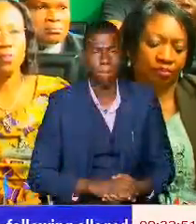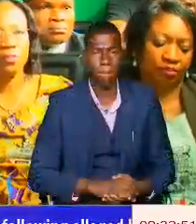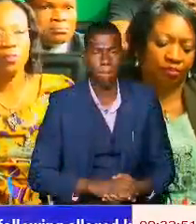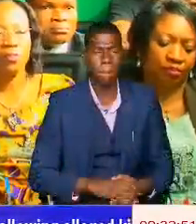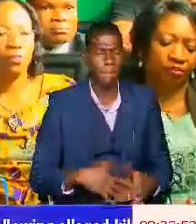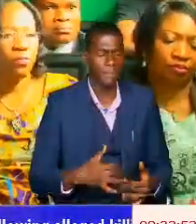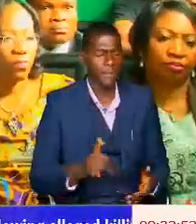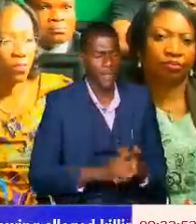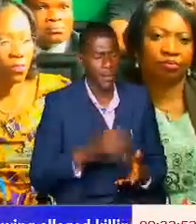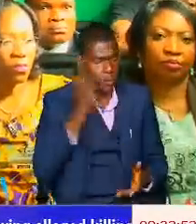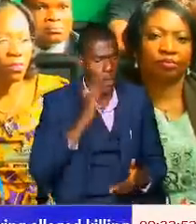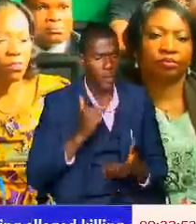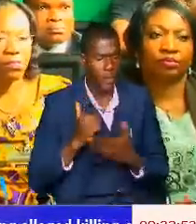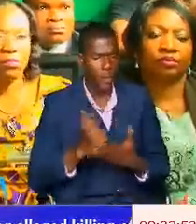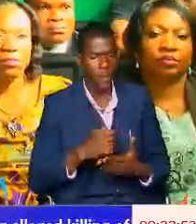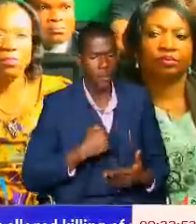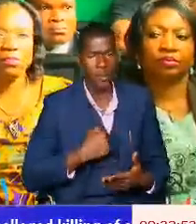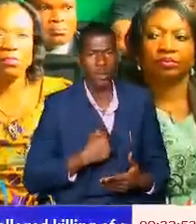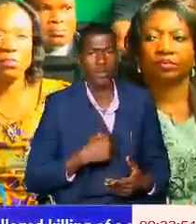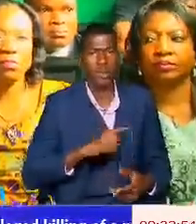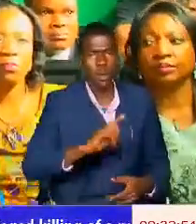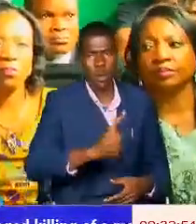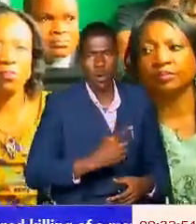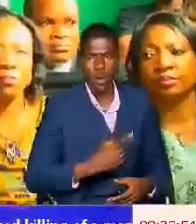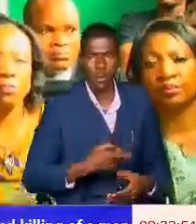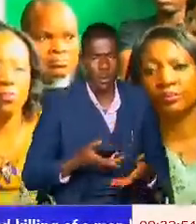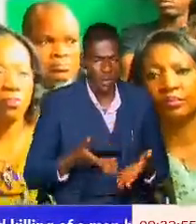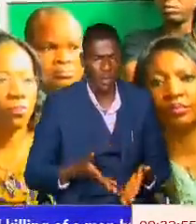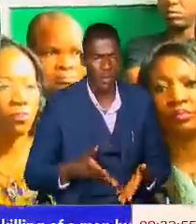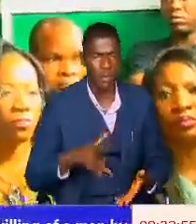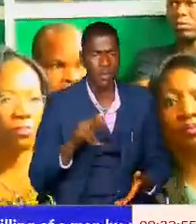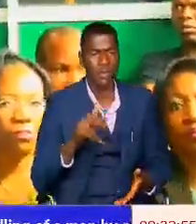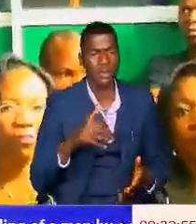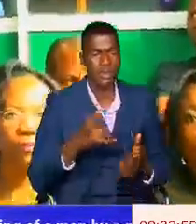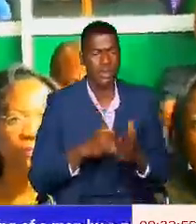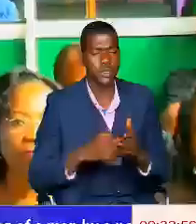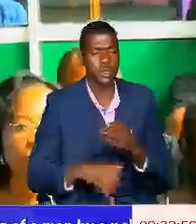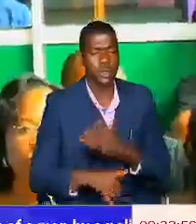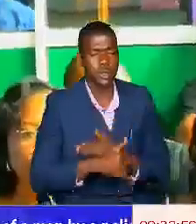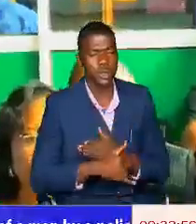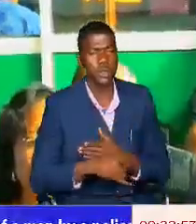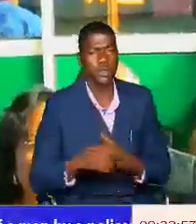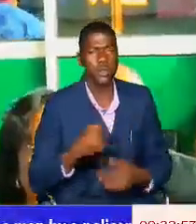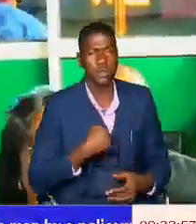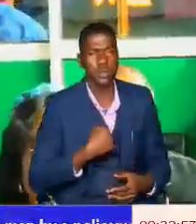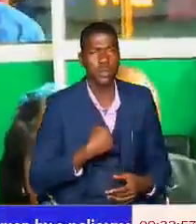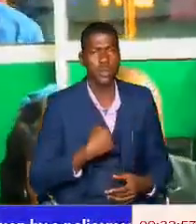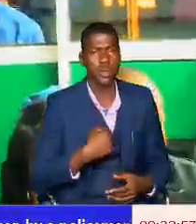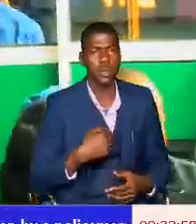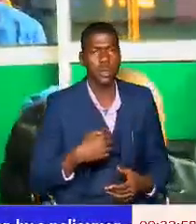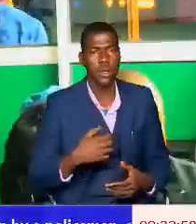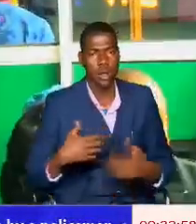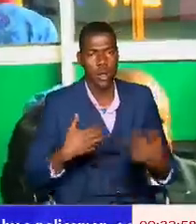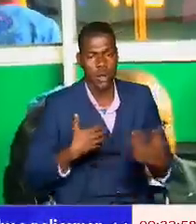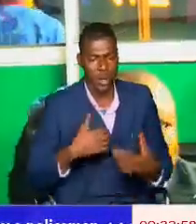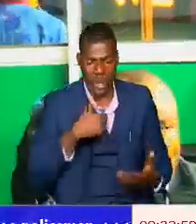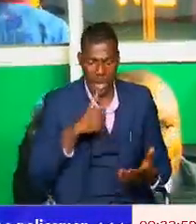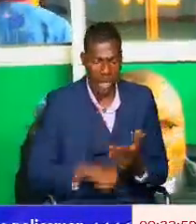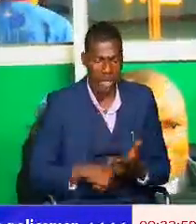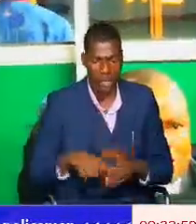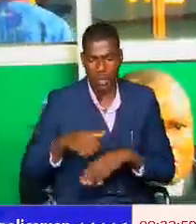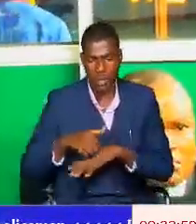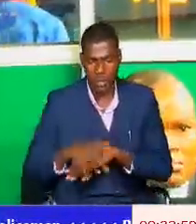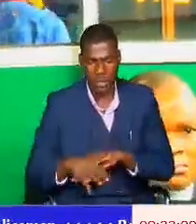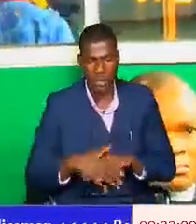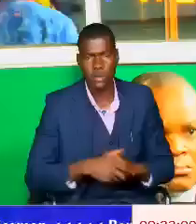Ahmed Isa. Then I came here, and by 13th of January, I came here and I lodged my complaint to